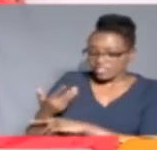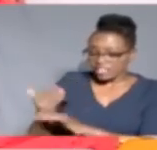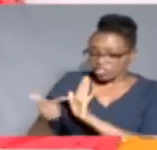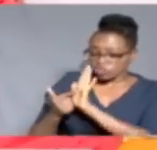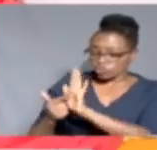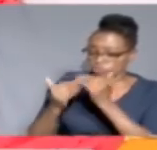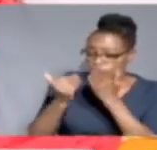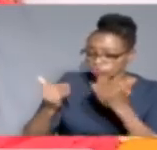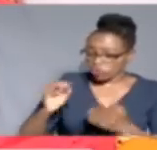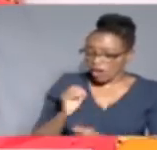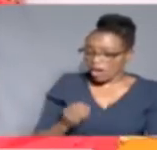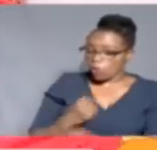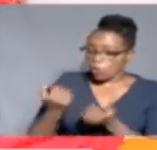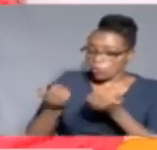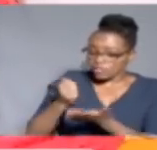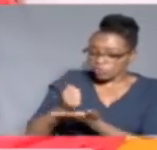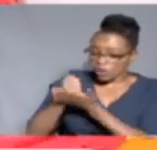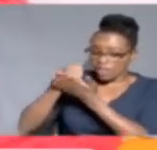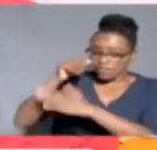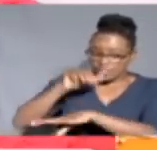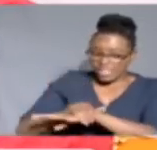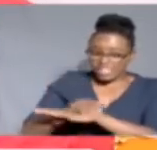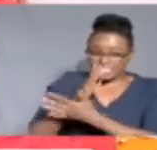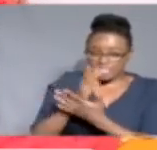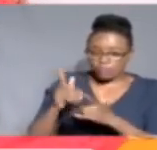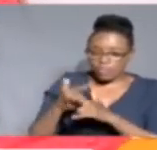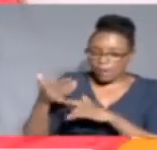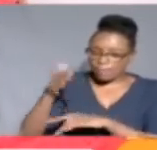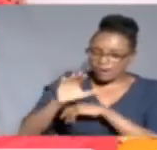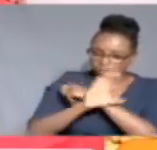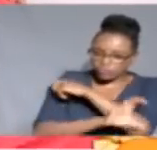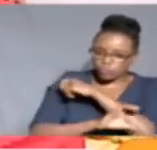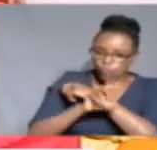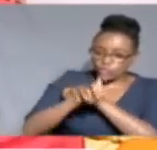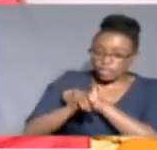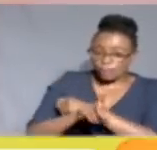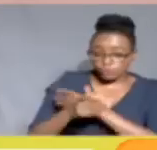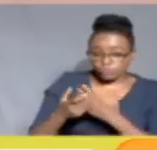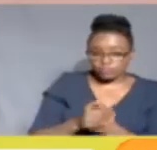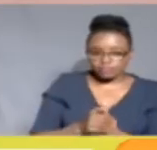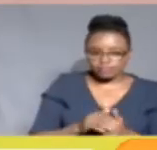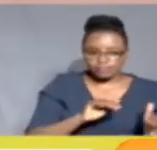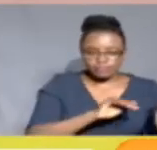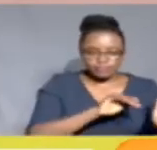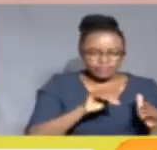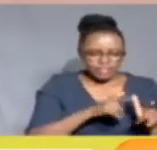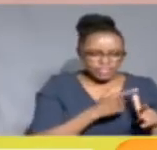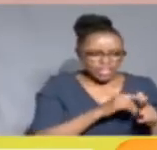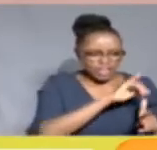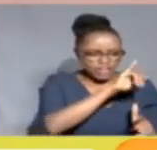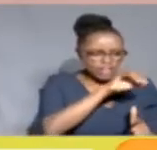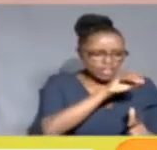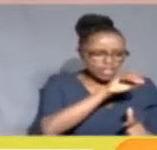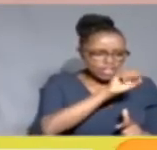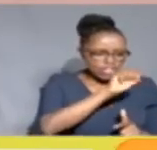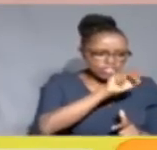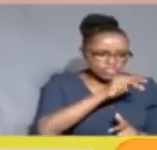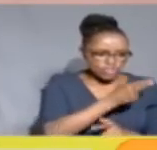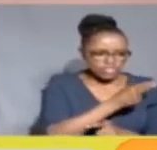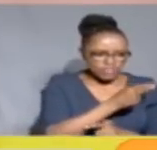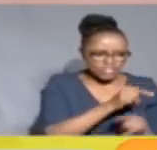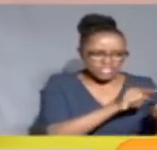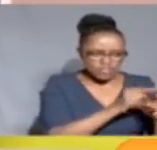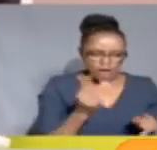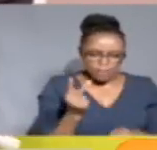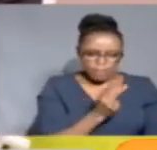our kids, we need to help them find a footing, and then we bring back our country to where it's supposed to be. Let me bring in Joseph, and of course Nameless as well, because you